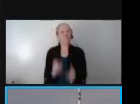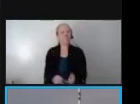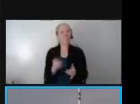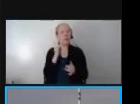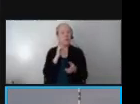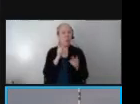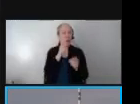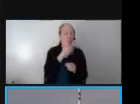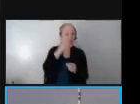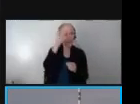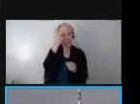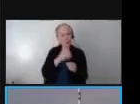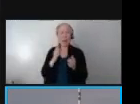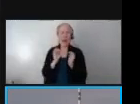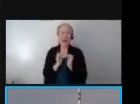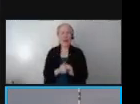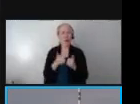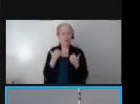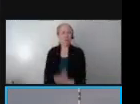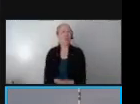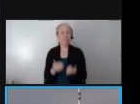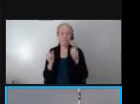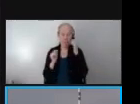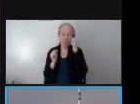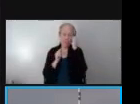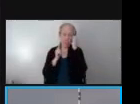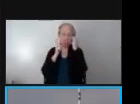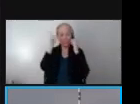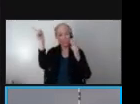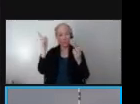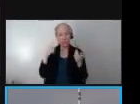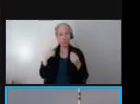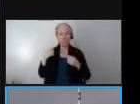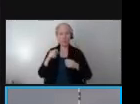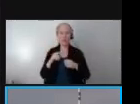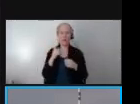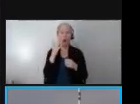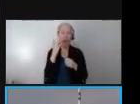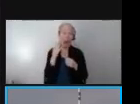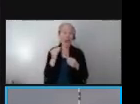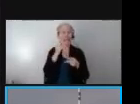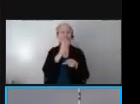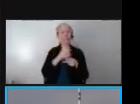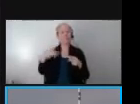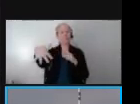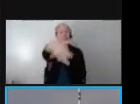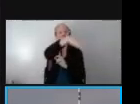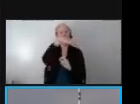men and women? Certainly to keep the habitat safe, but then also collect what we need for science.